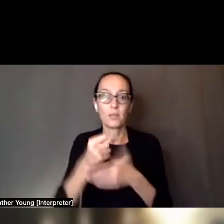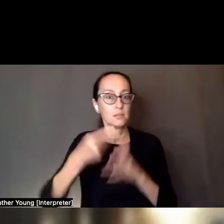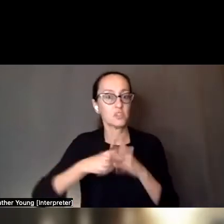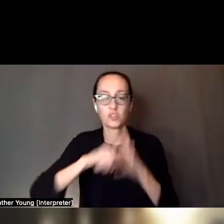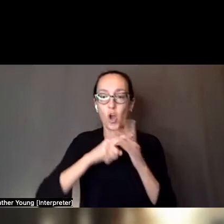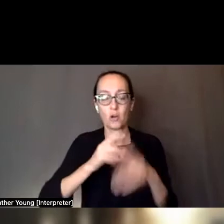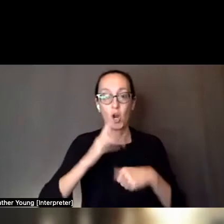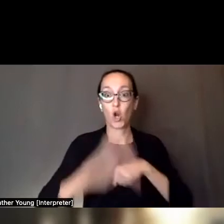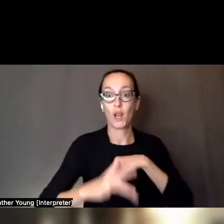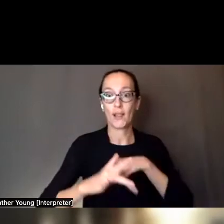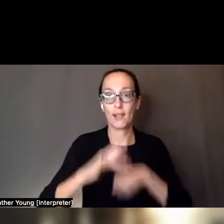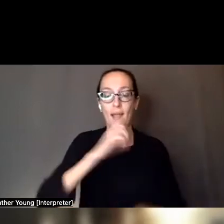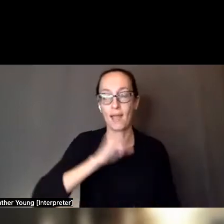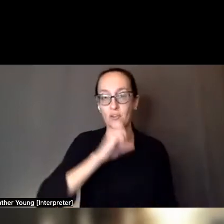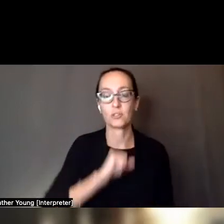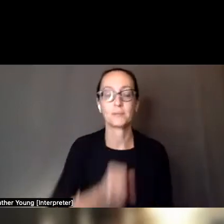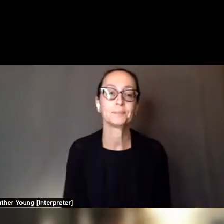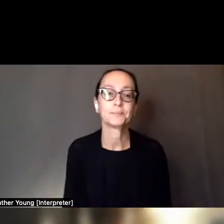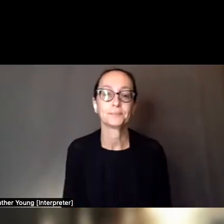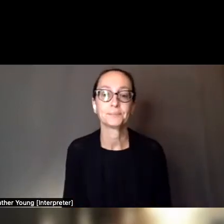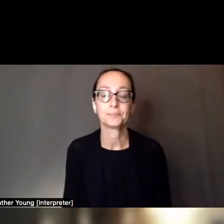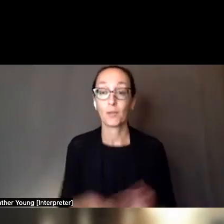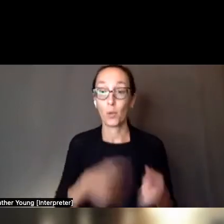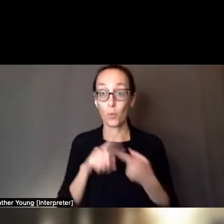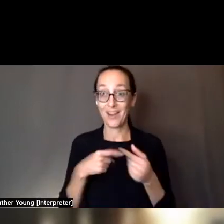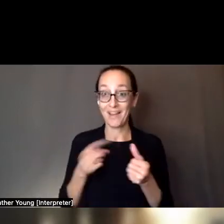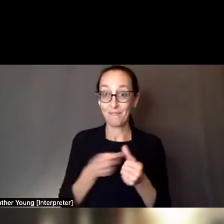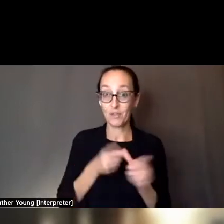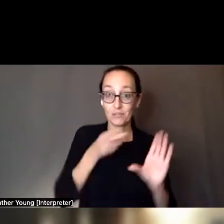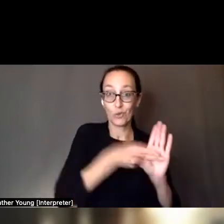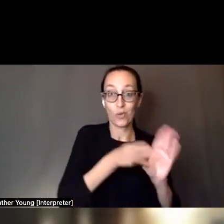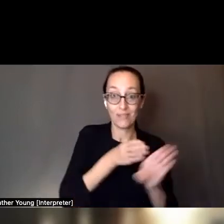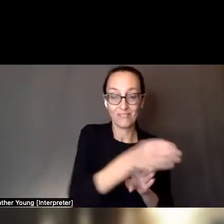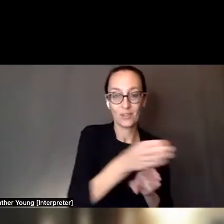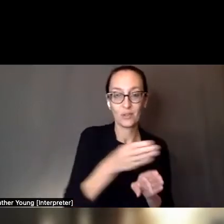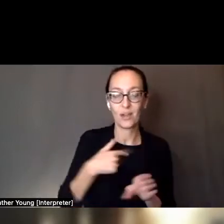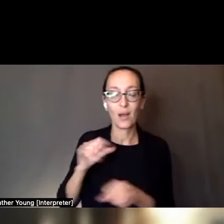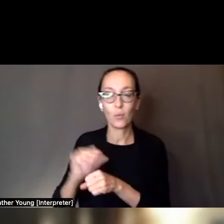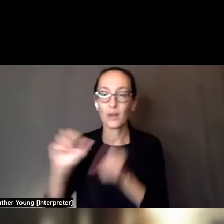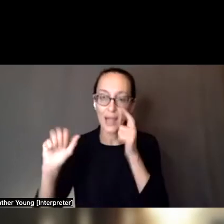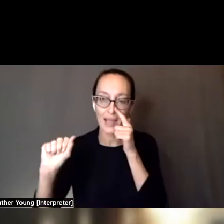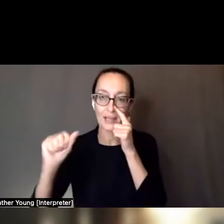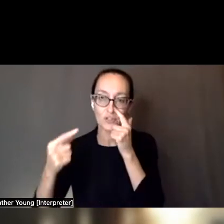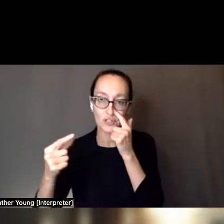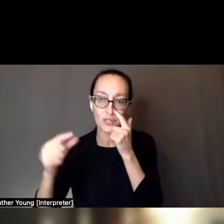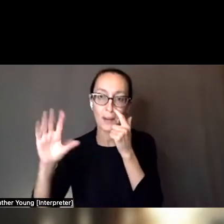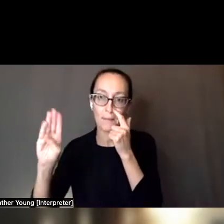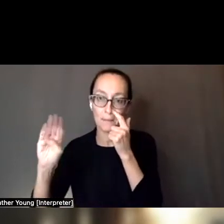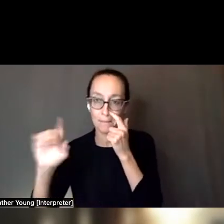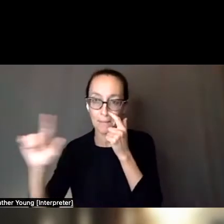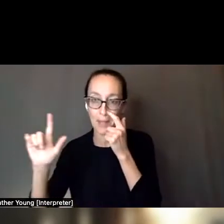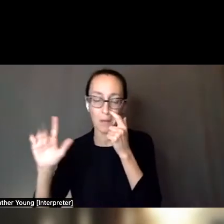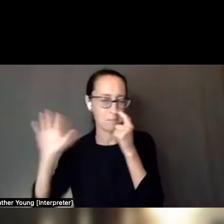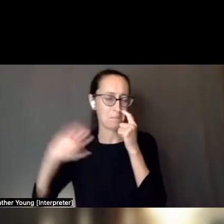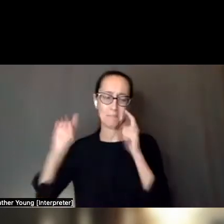therapy now, when I first got into this field and worked at ACI Bell, it was very different. And